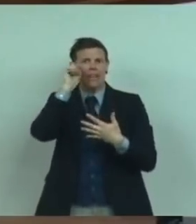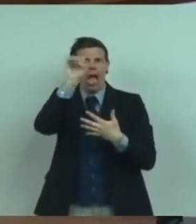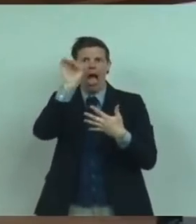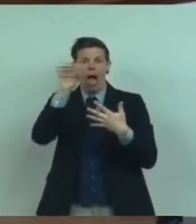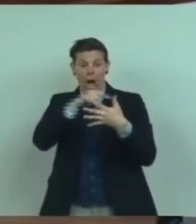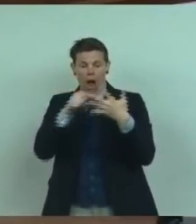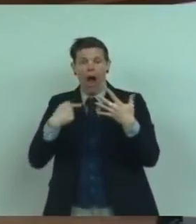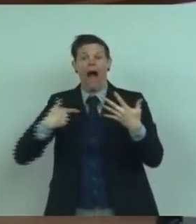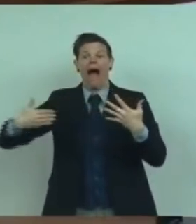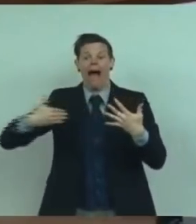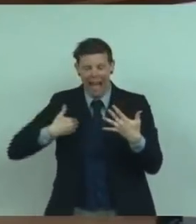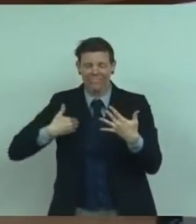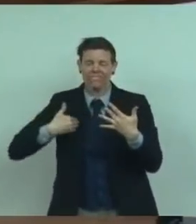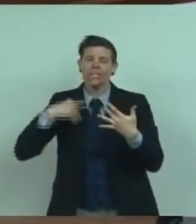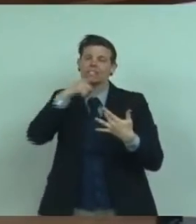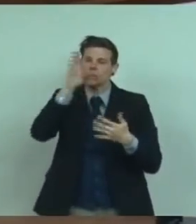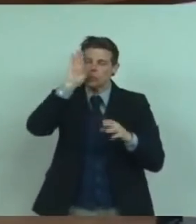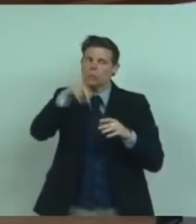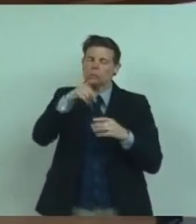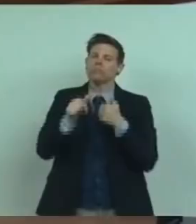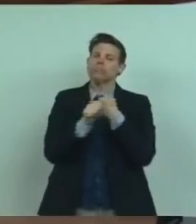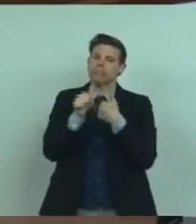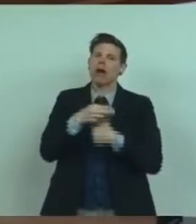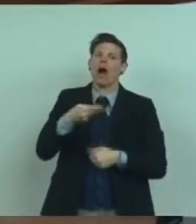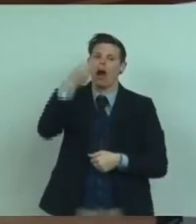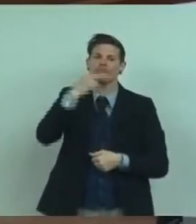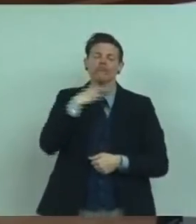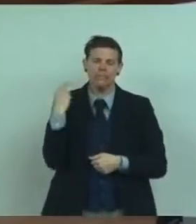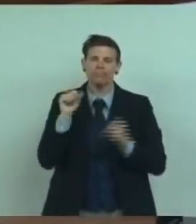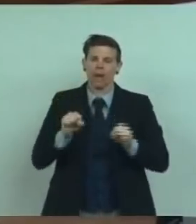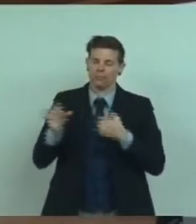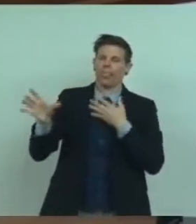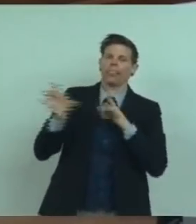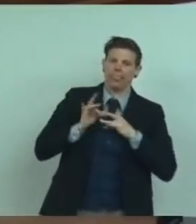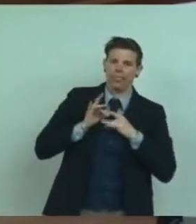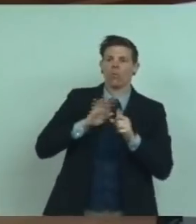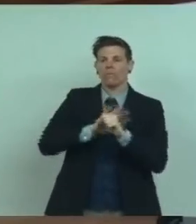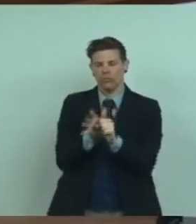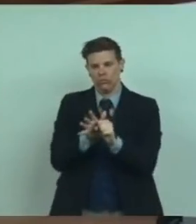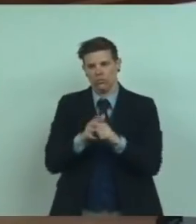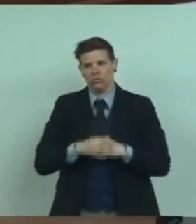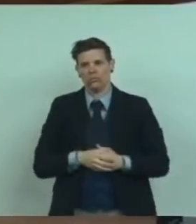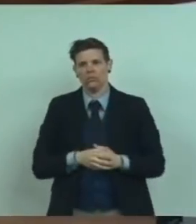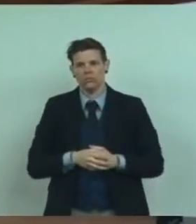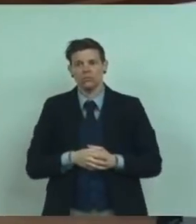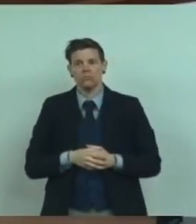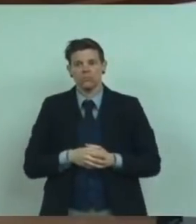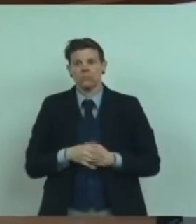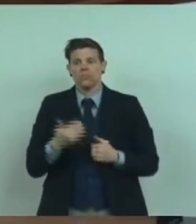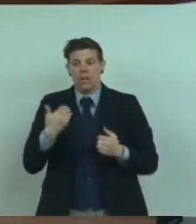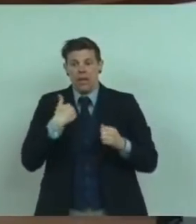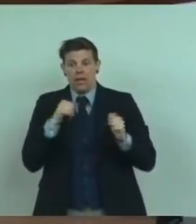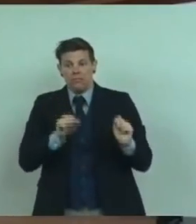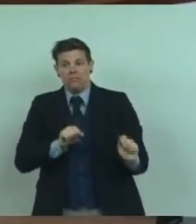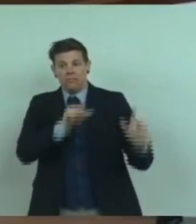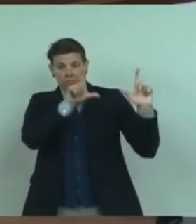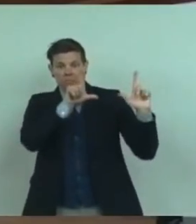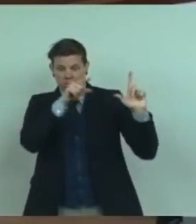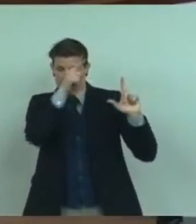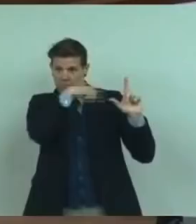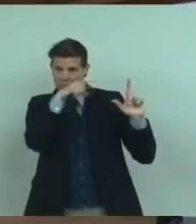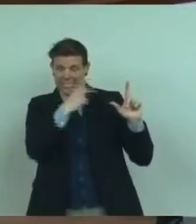is the age breakdown of the state, people 60 years and older. And while on average